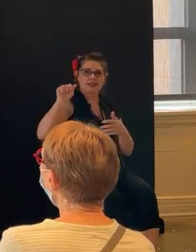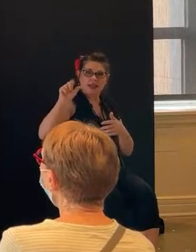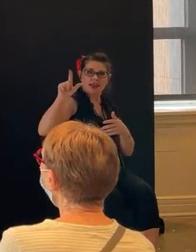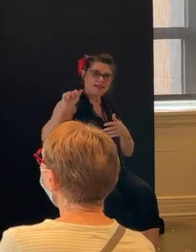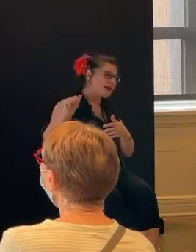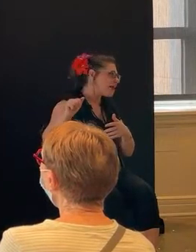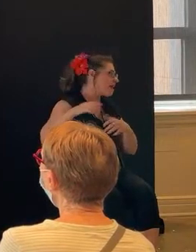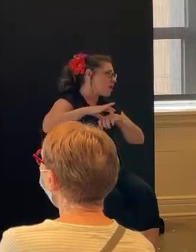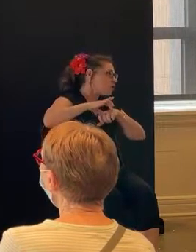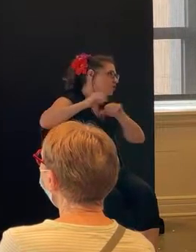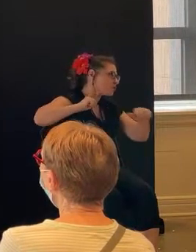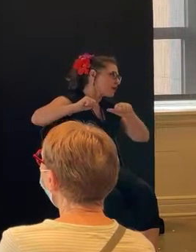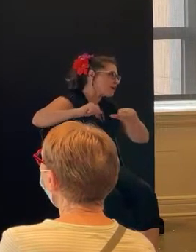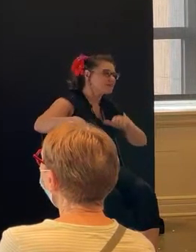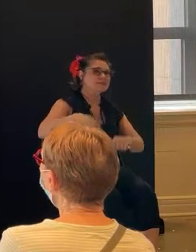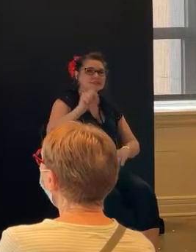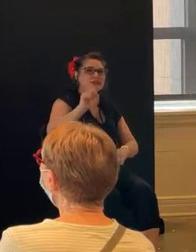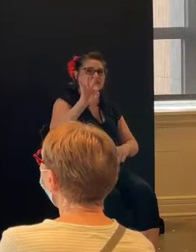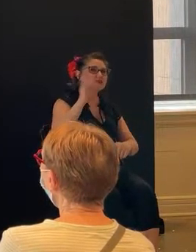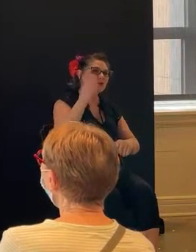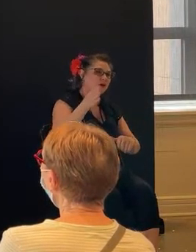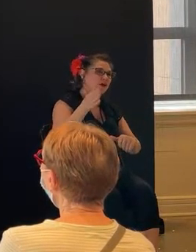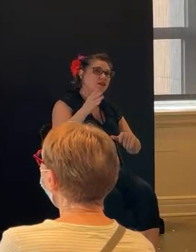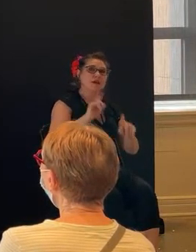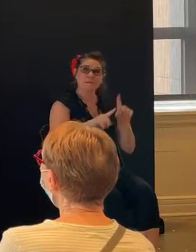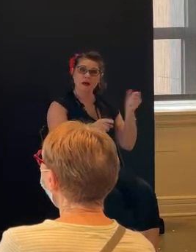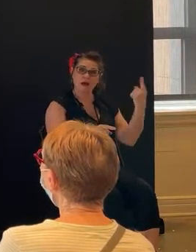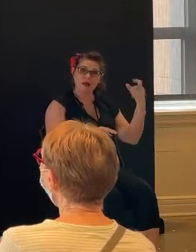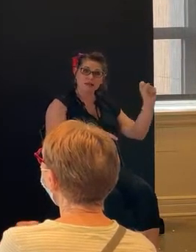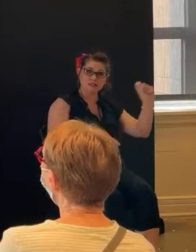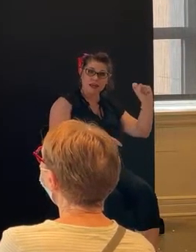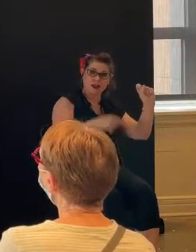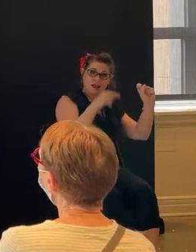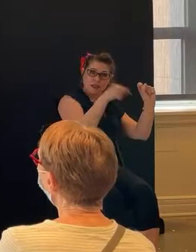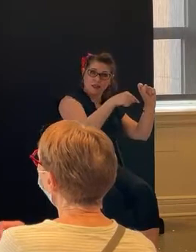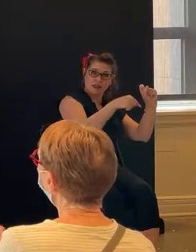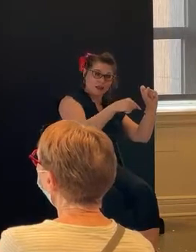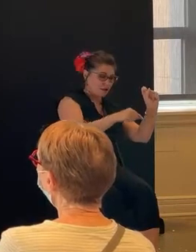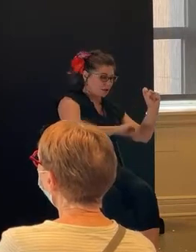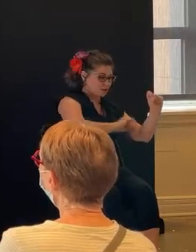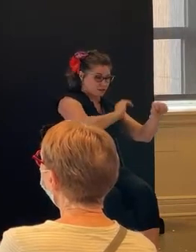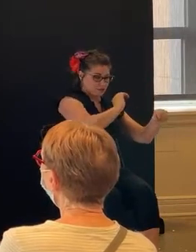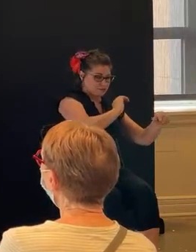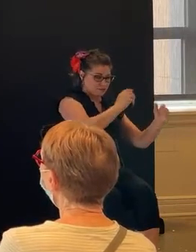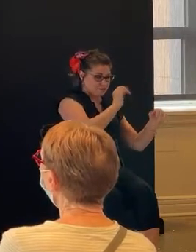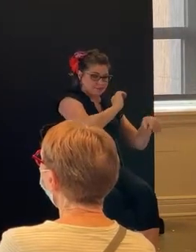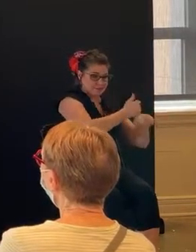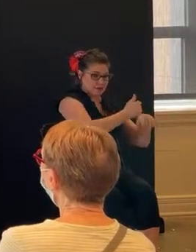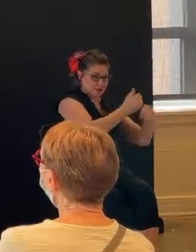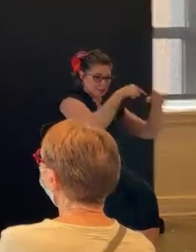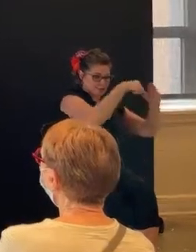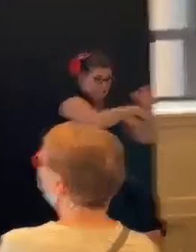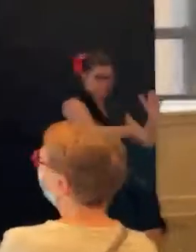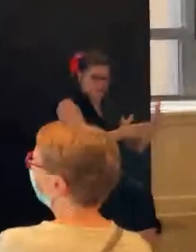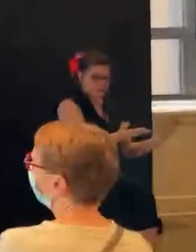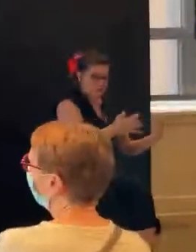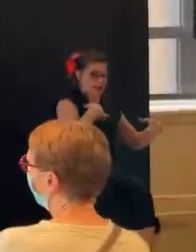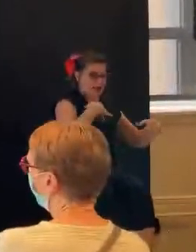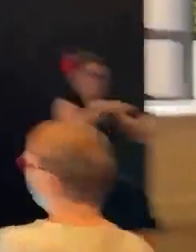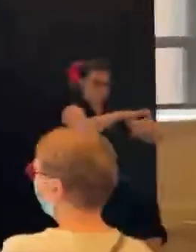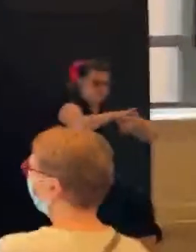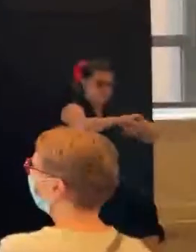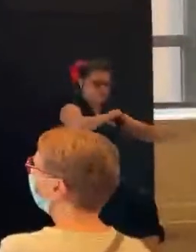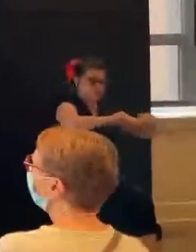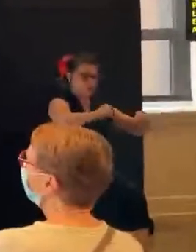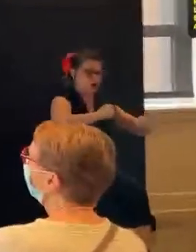San Francisco may get another one, but Seattle, set on the deepest glacial drift yet discovered, has a shock absorber that